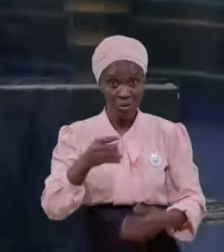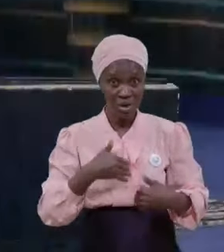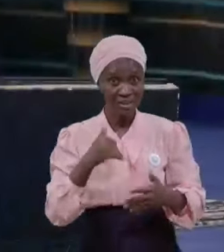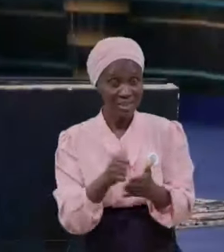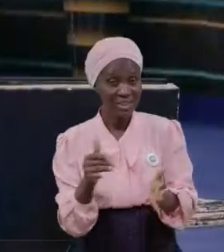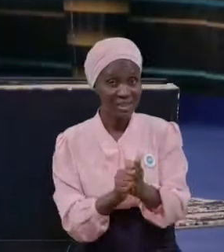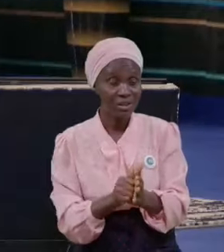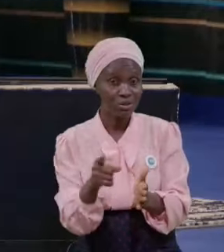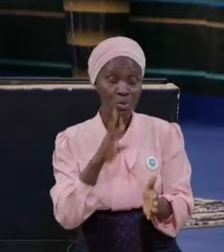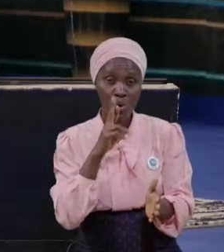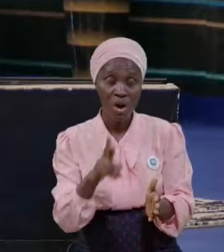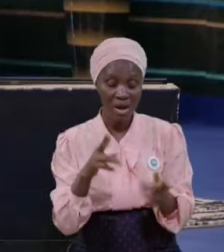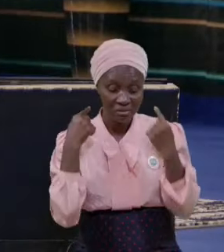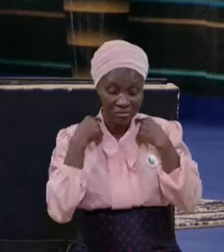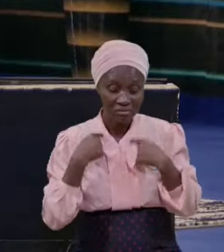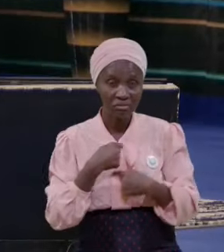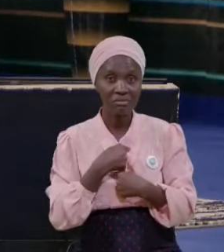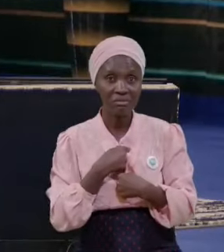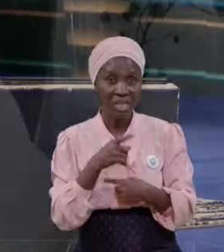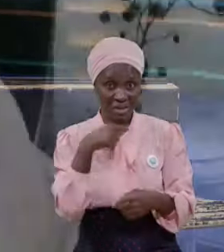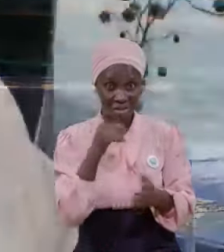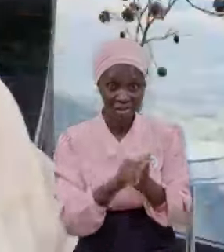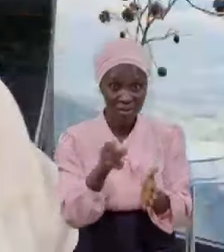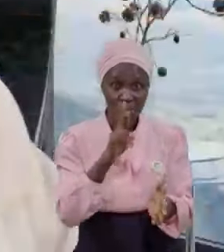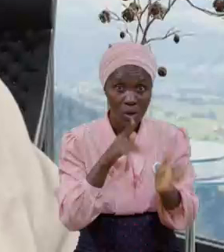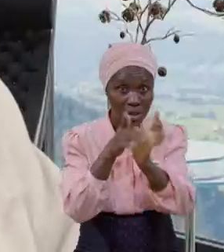No, almost a Christian.